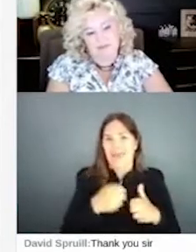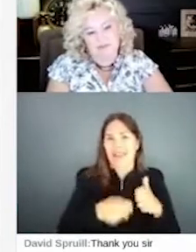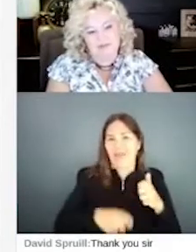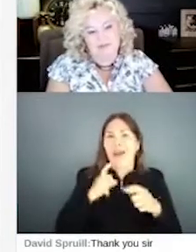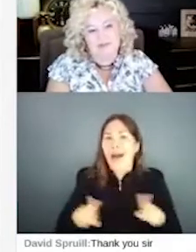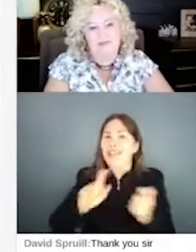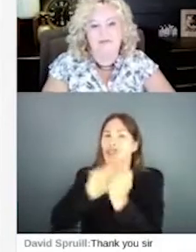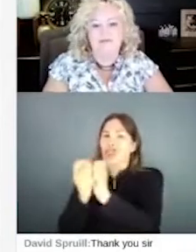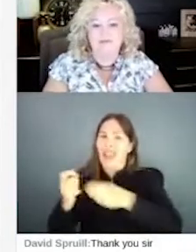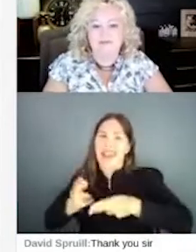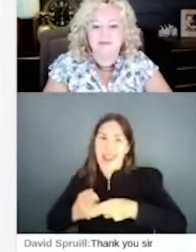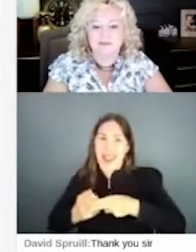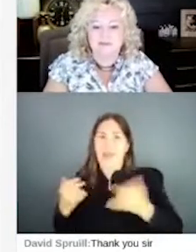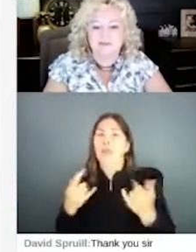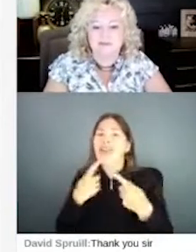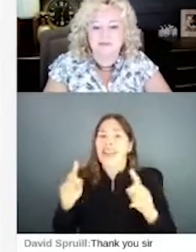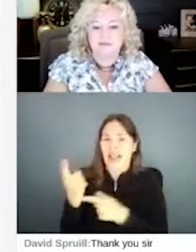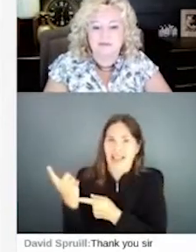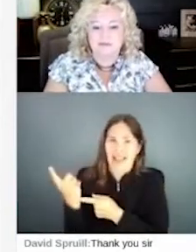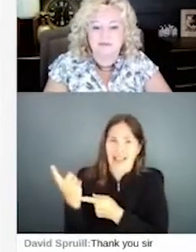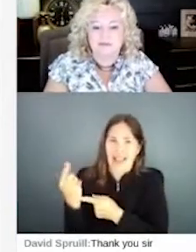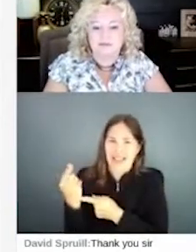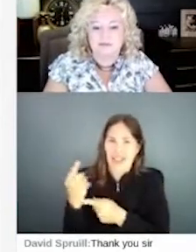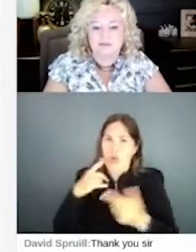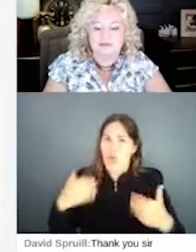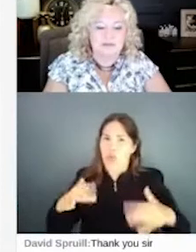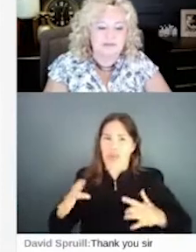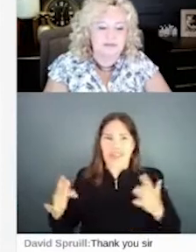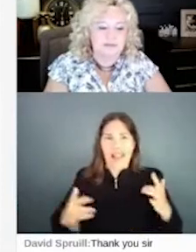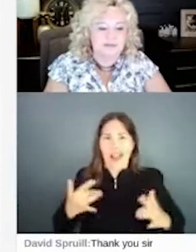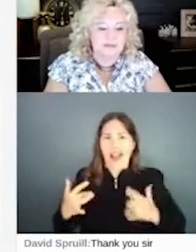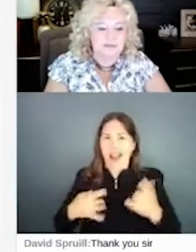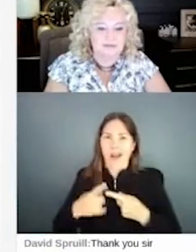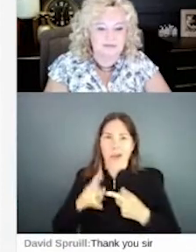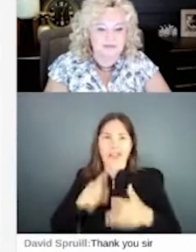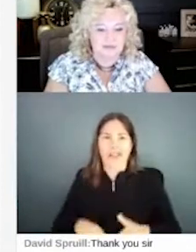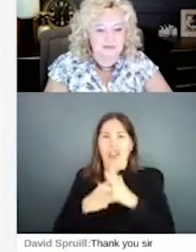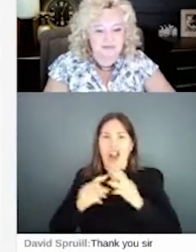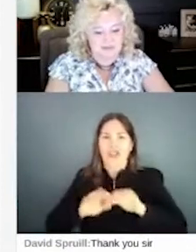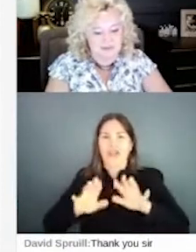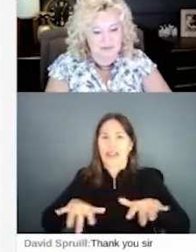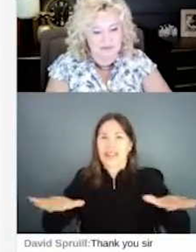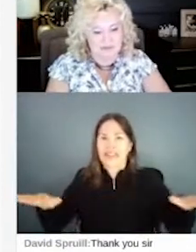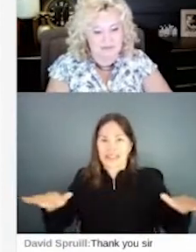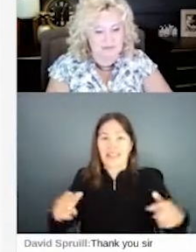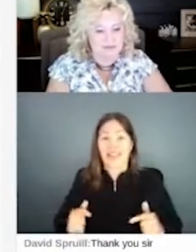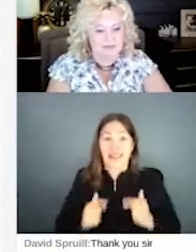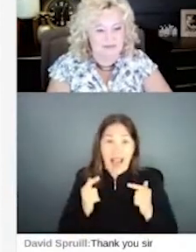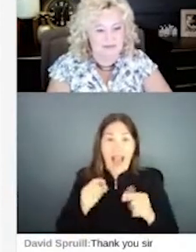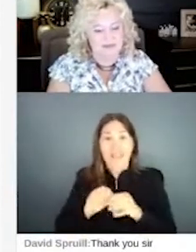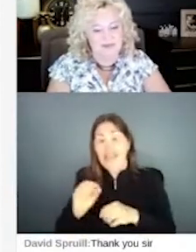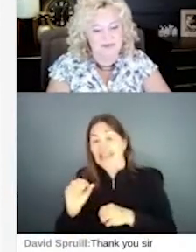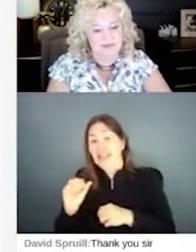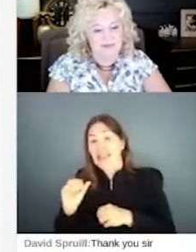name. We announced this last year, and we're very excited about it. When we started releasing live in the app or our